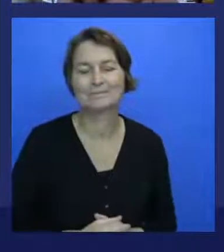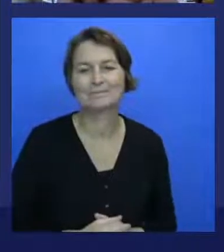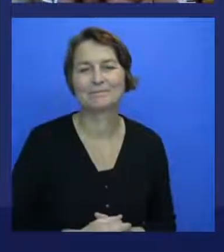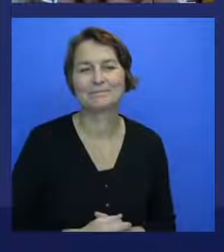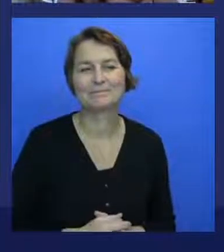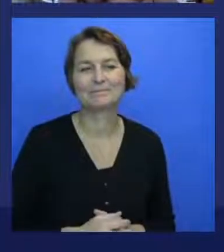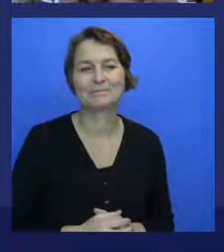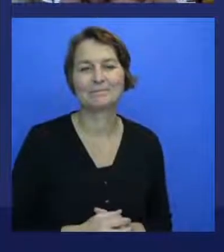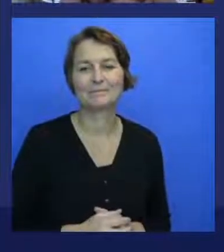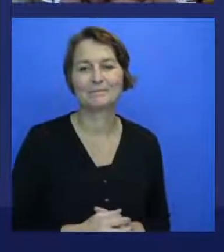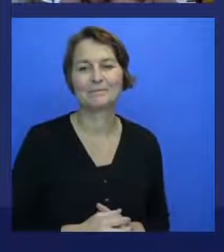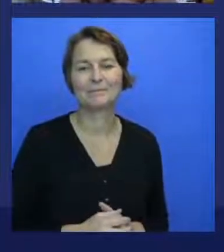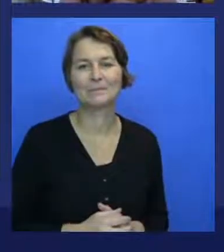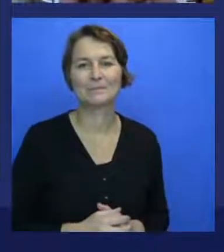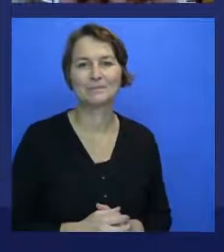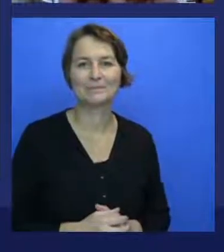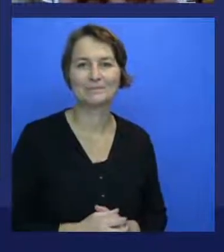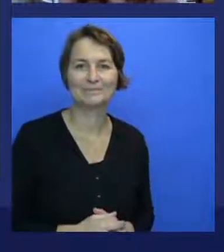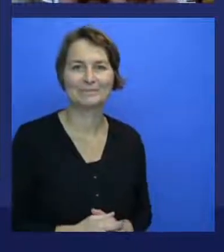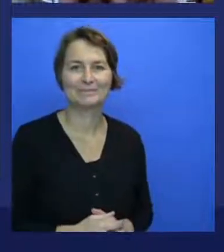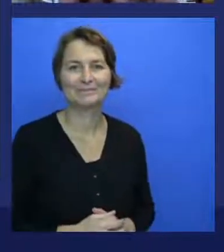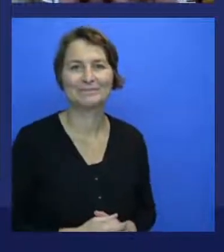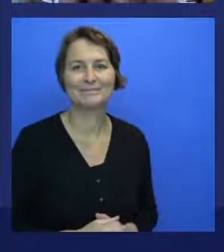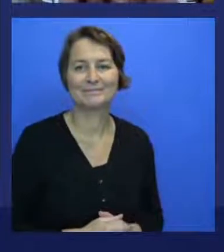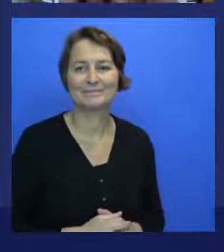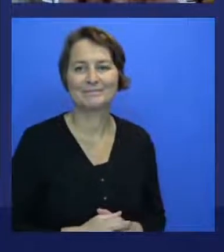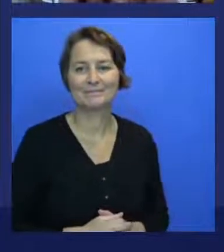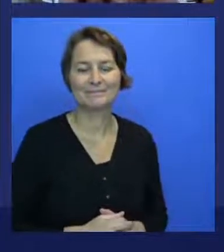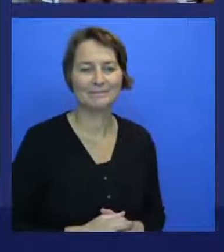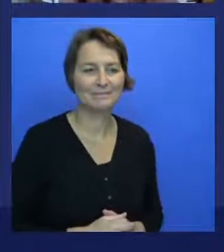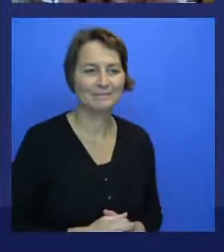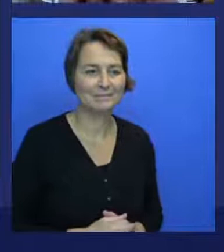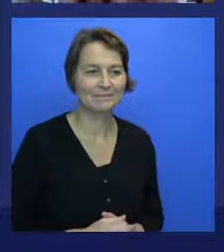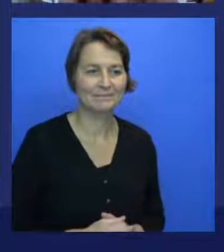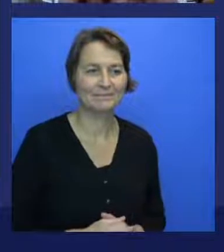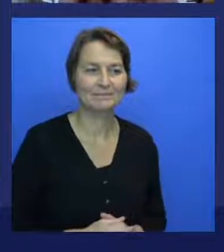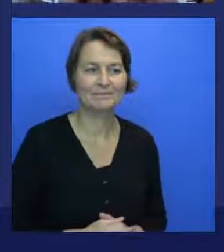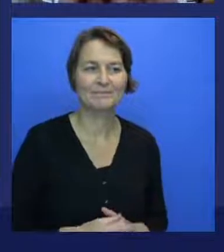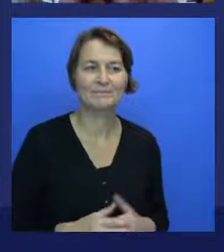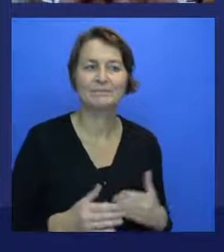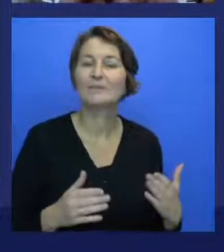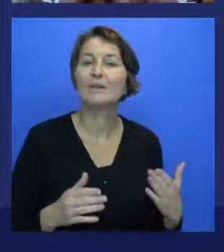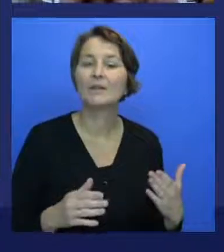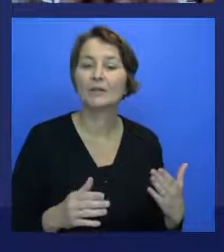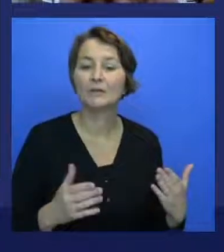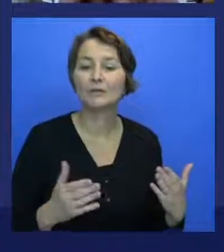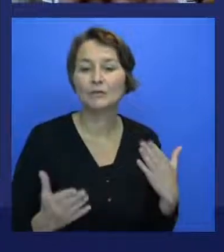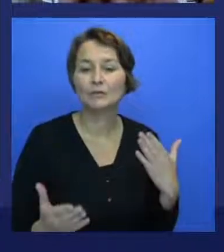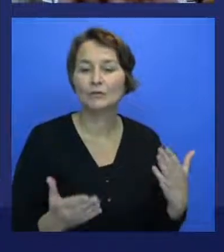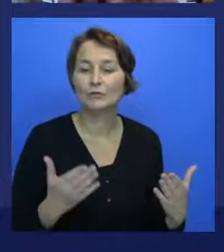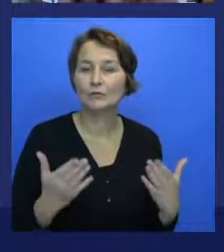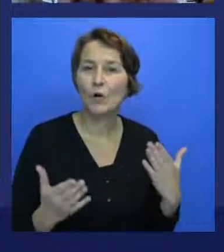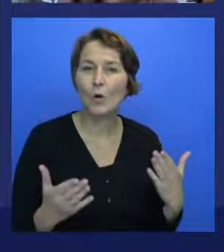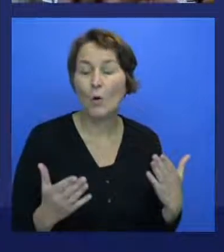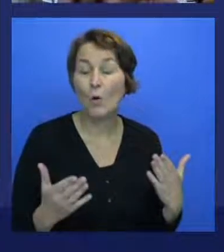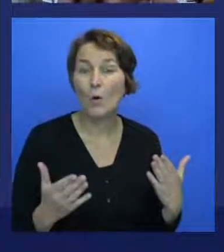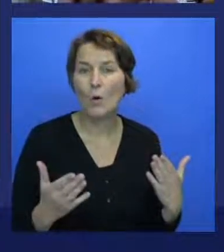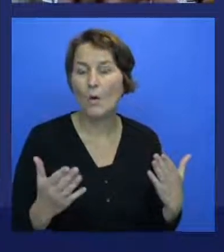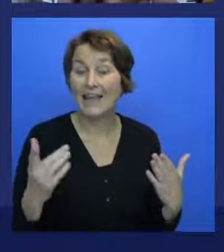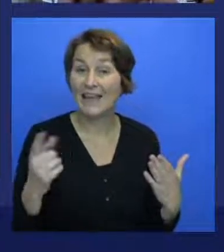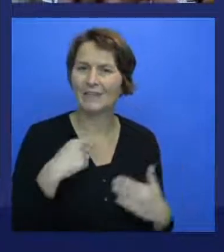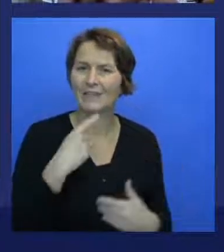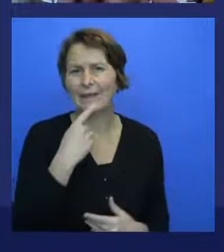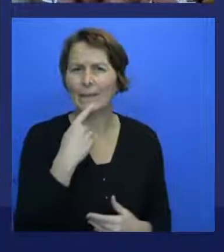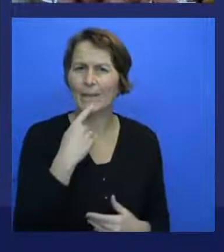almost free tier here, so you don't pay that much if you decide to use